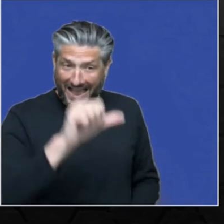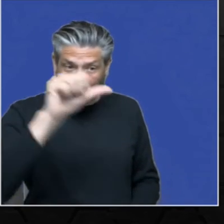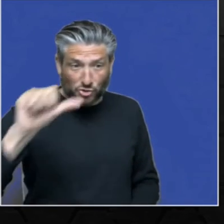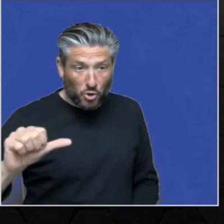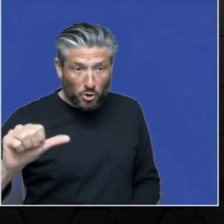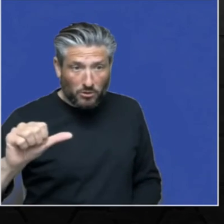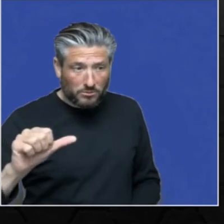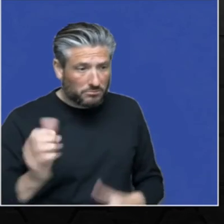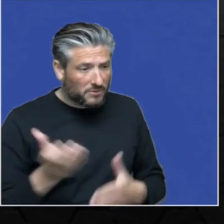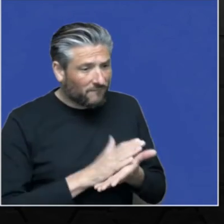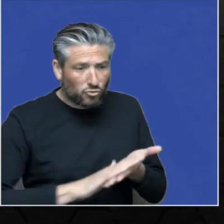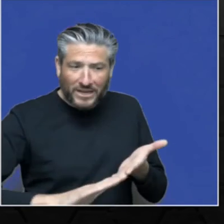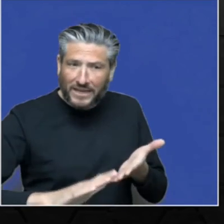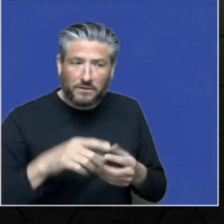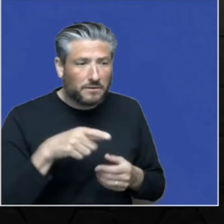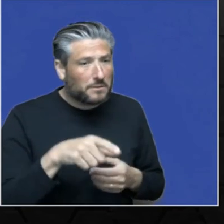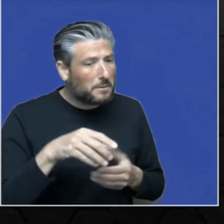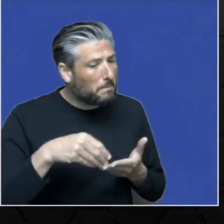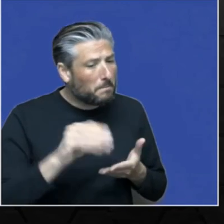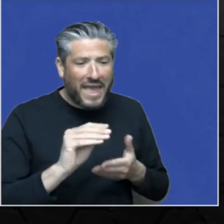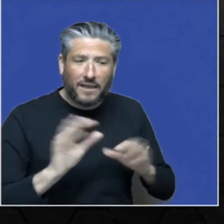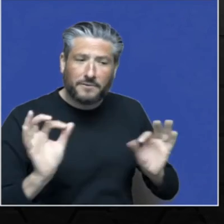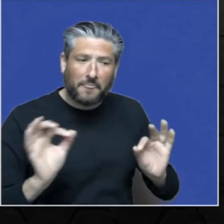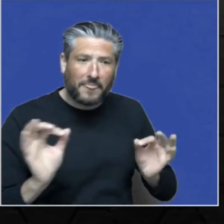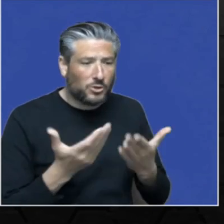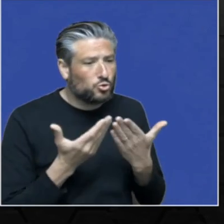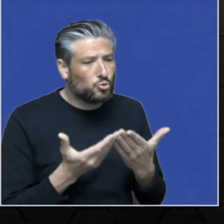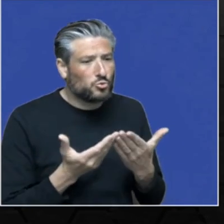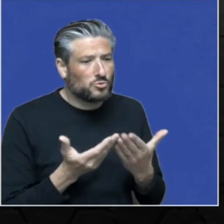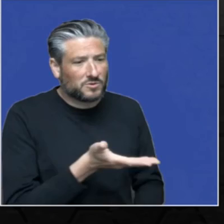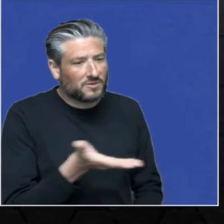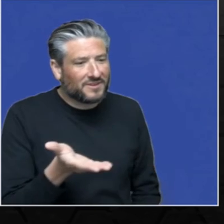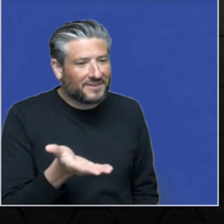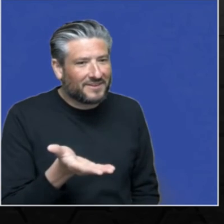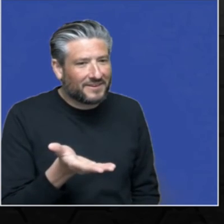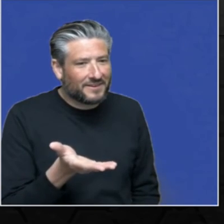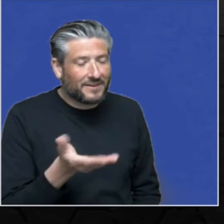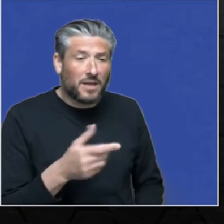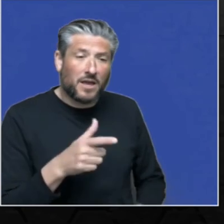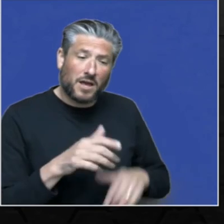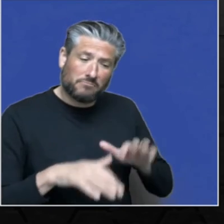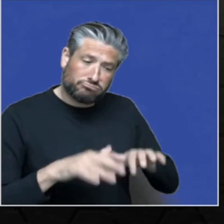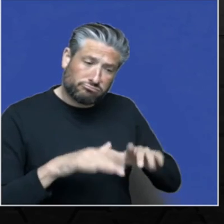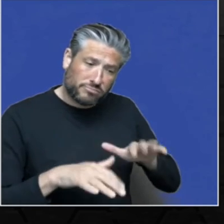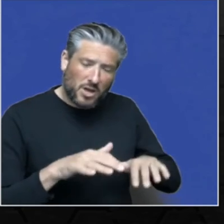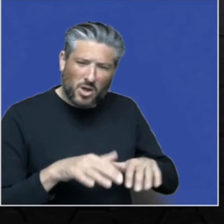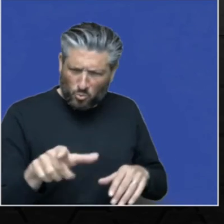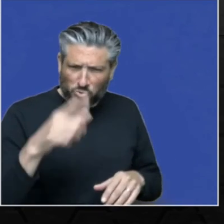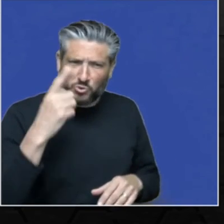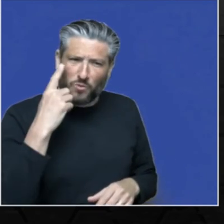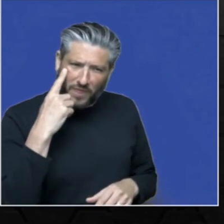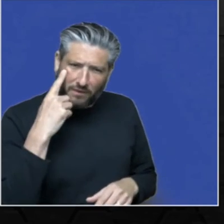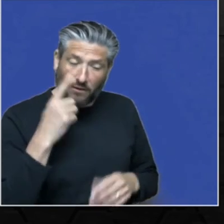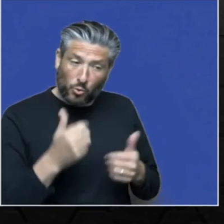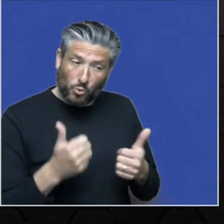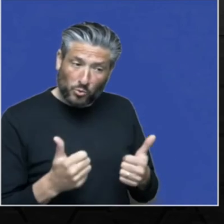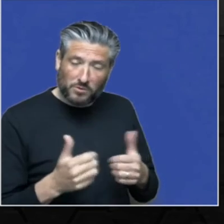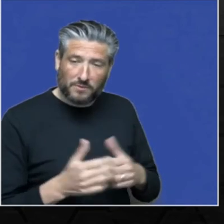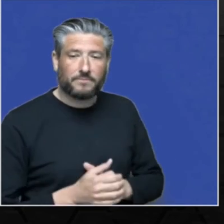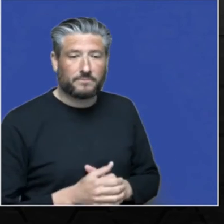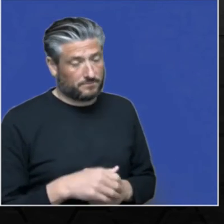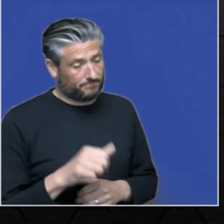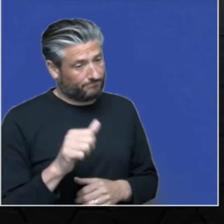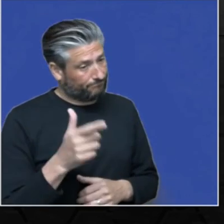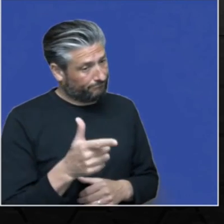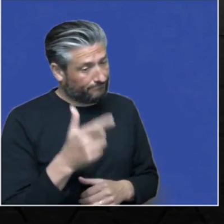in the chat. You can use the GitHub Education Pack. But Christina, what do you think about this particular approach? Yes, of course. And I think that you should